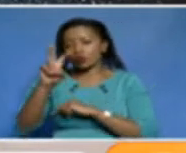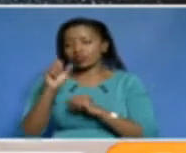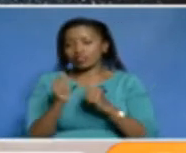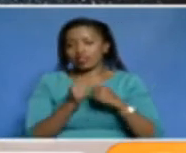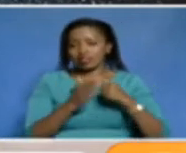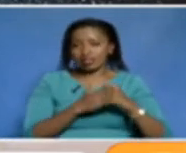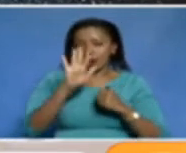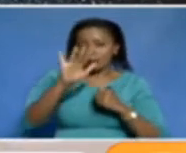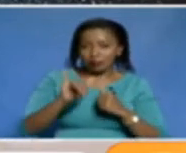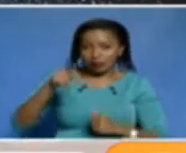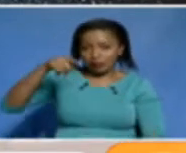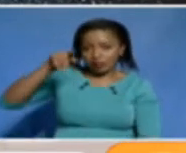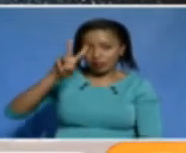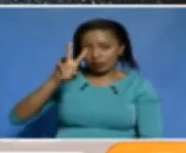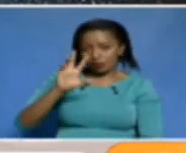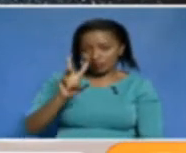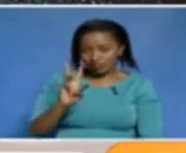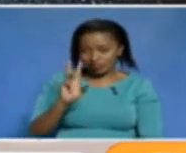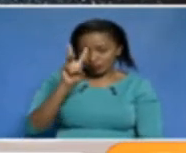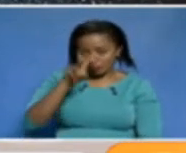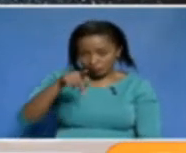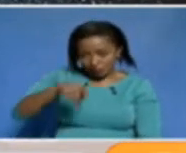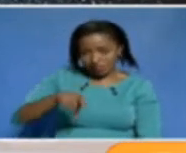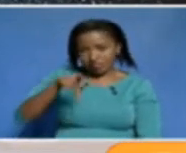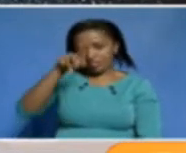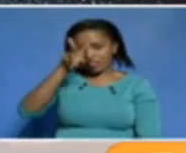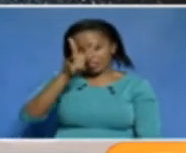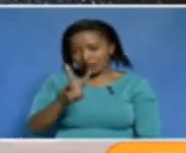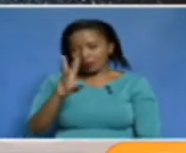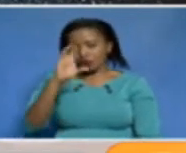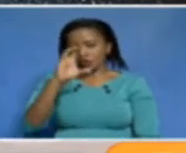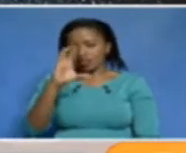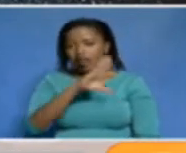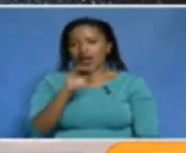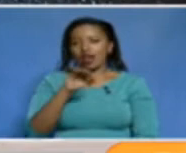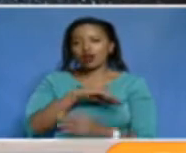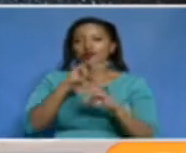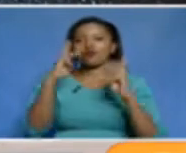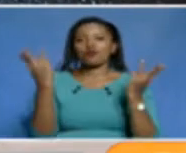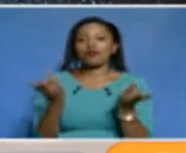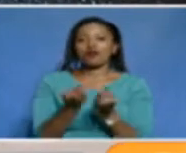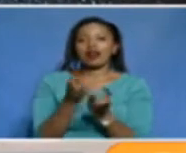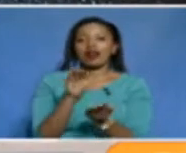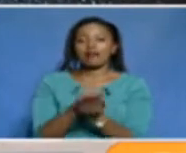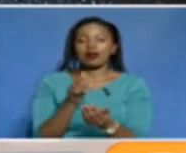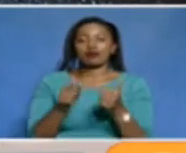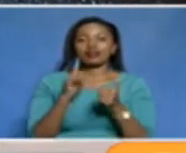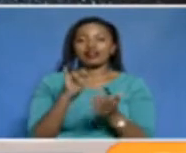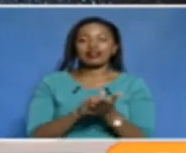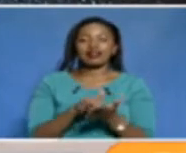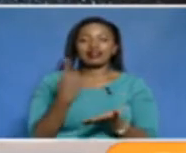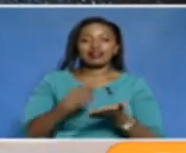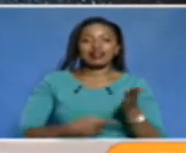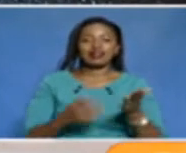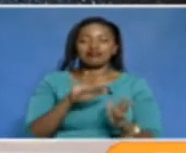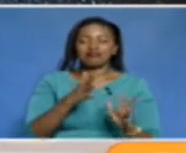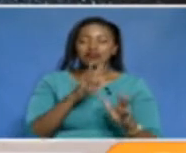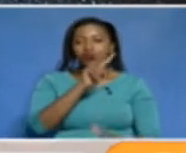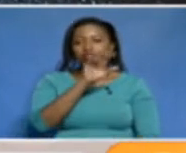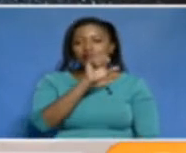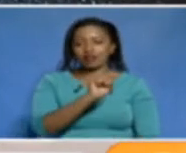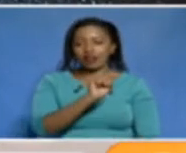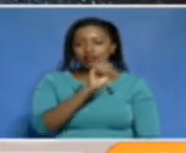firm PWC and the World Bank, which shows the number of tax payments stands at 25, hindering growth and progress of